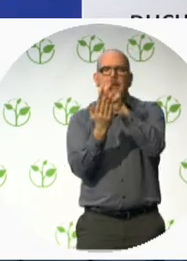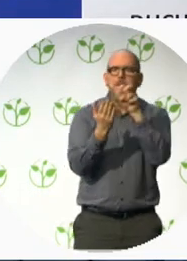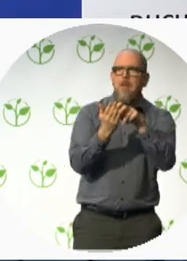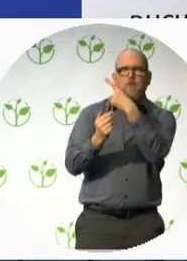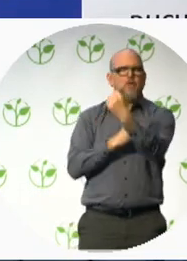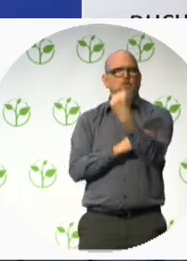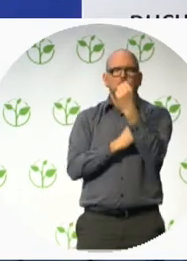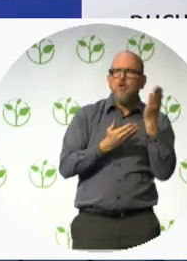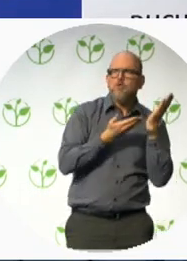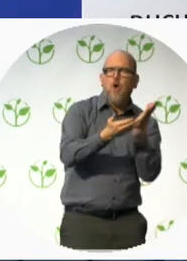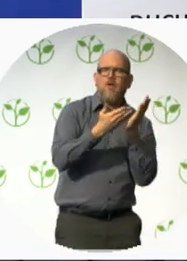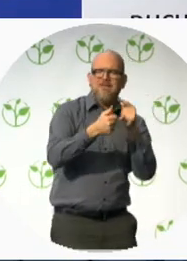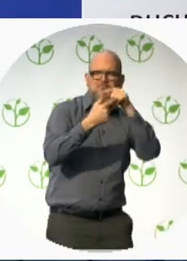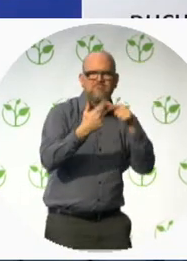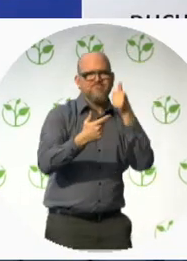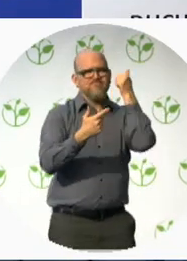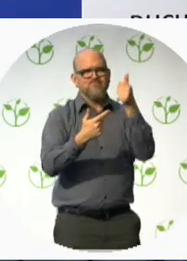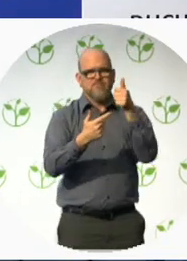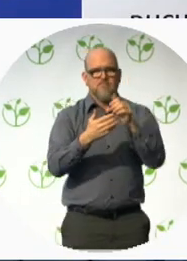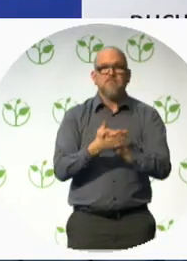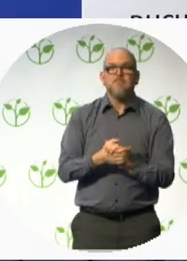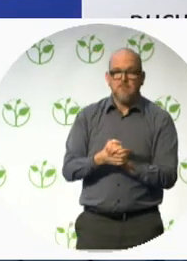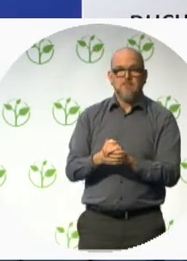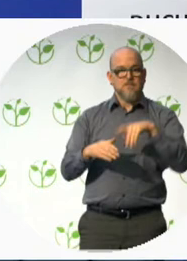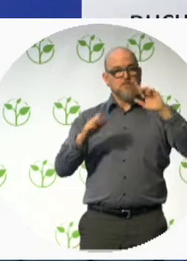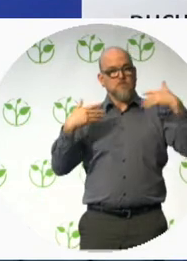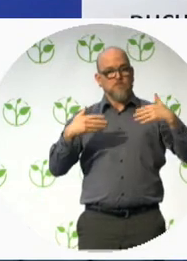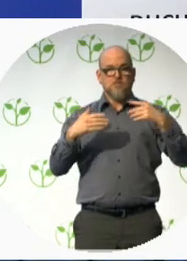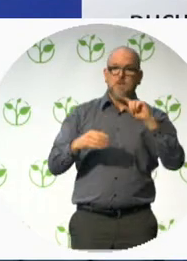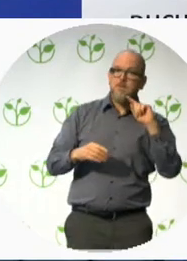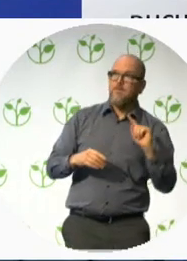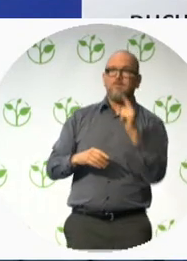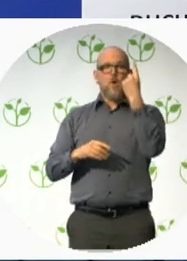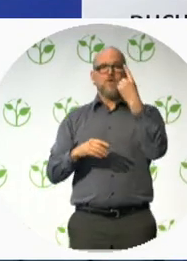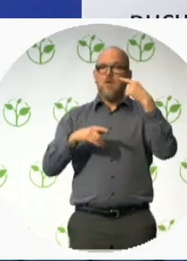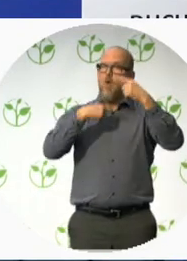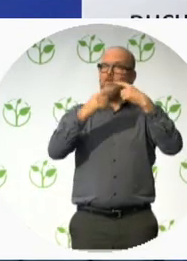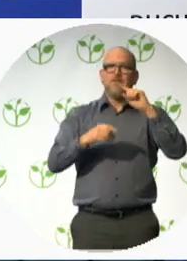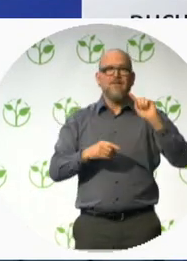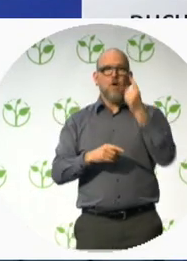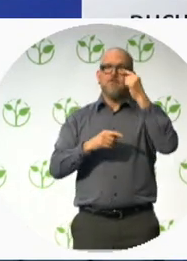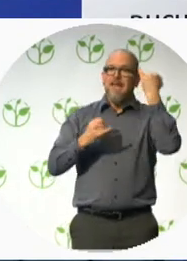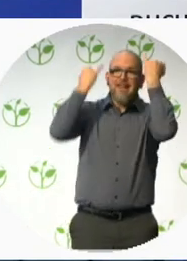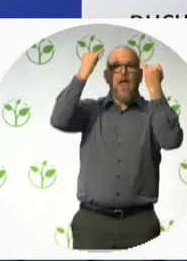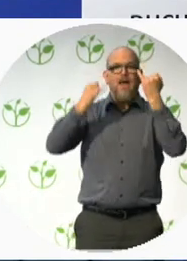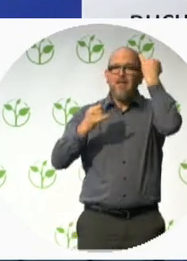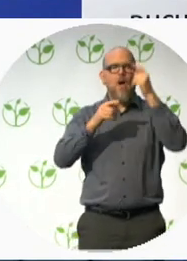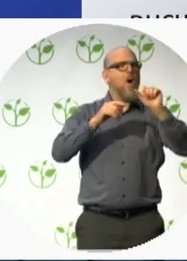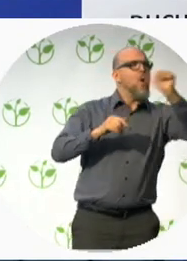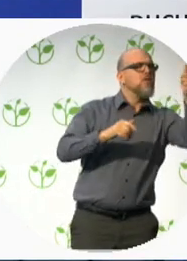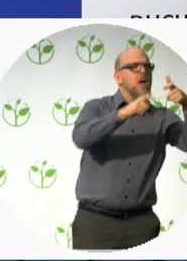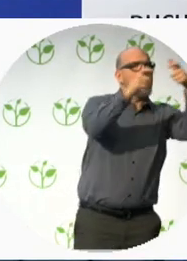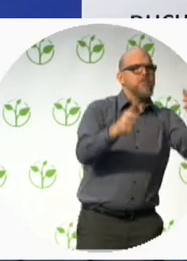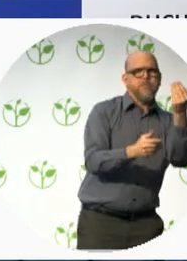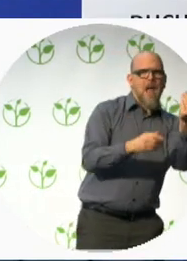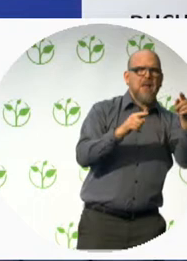Often we are the first or only banker in Austria. We are constantly working